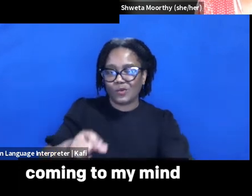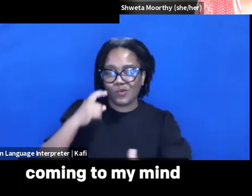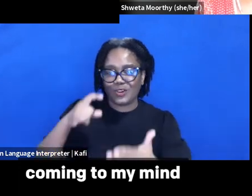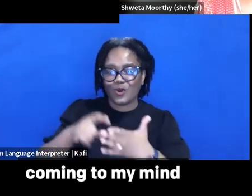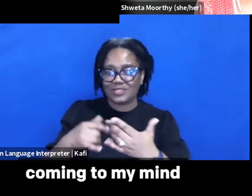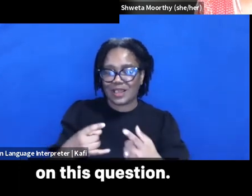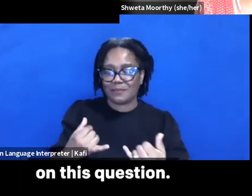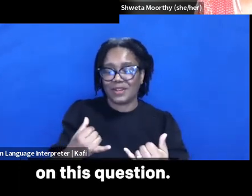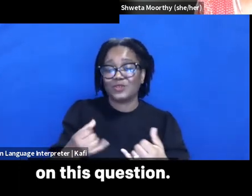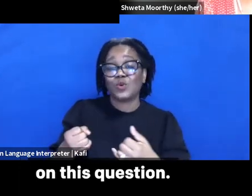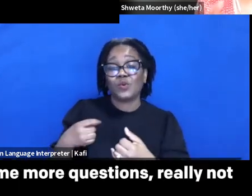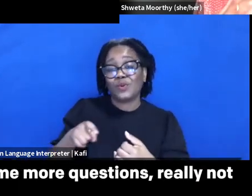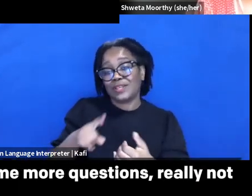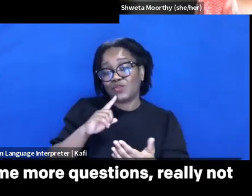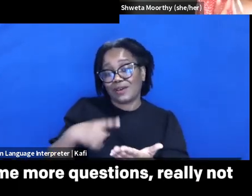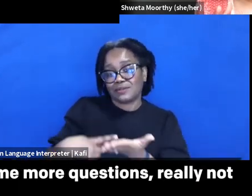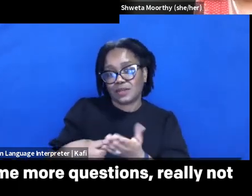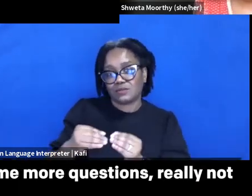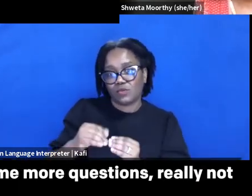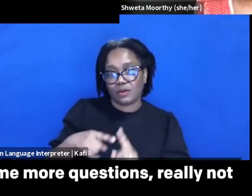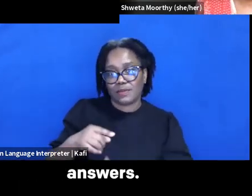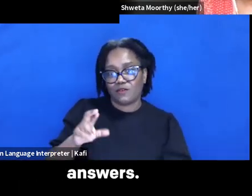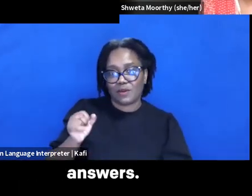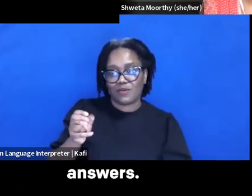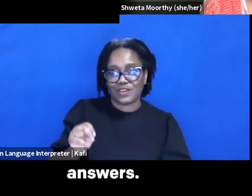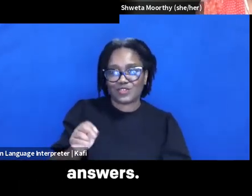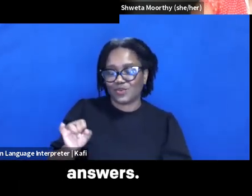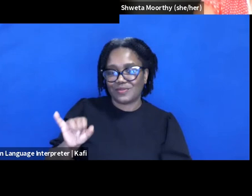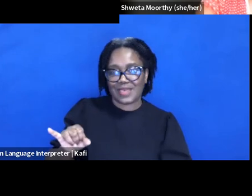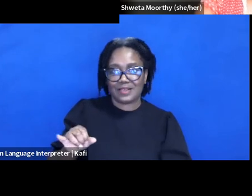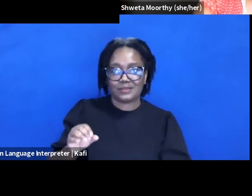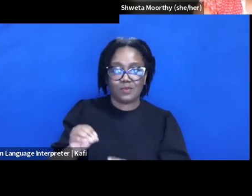mind on this question. So more questions really, not answers.